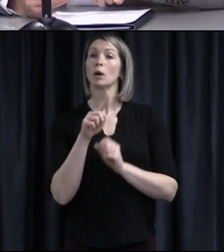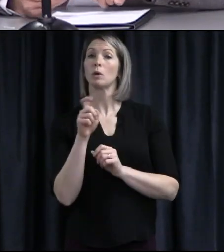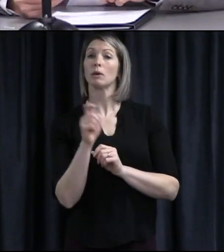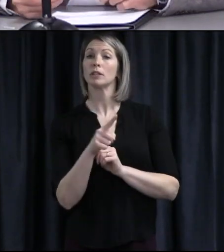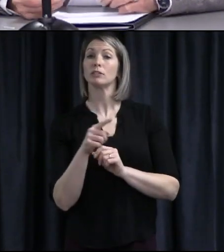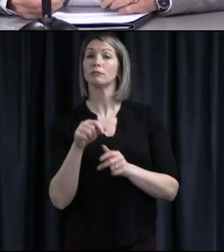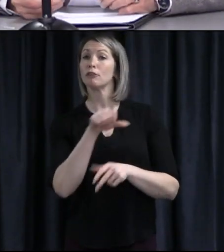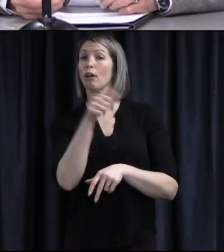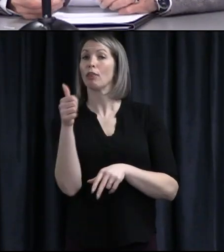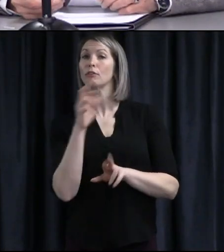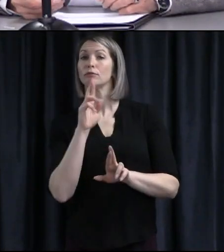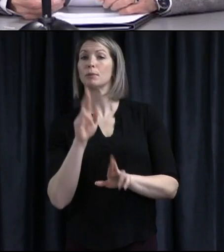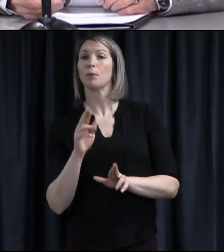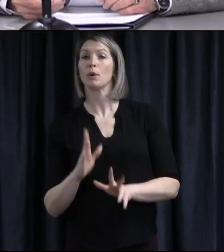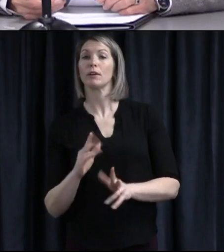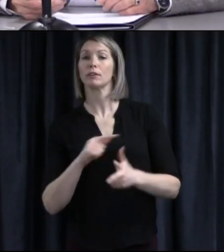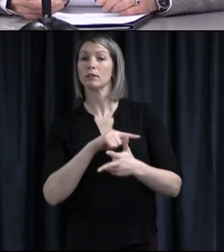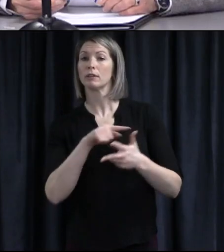Penny?